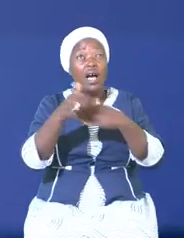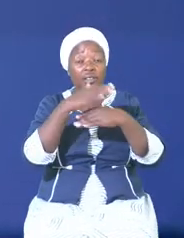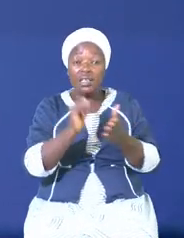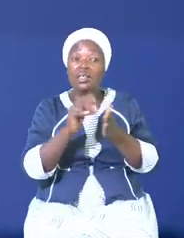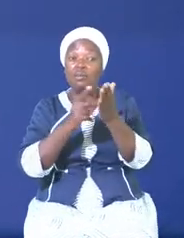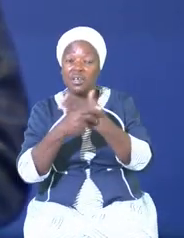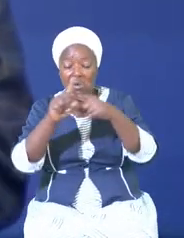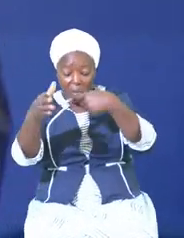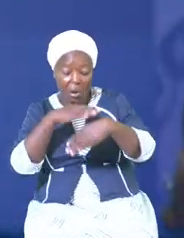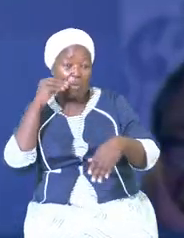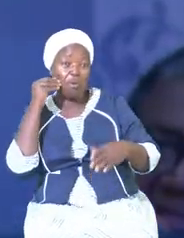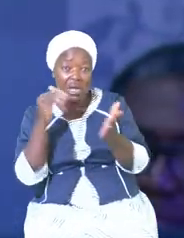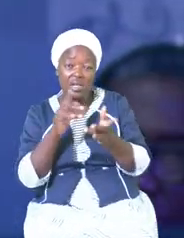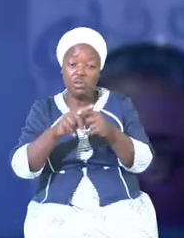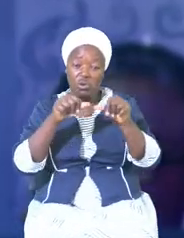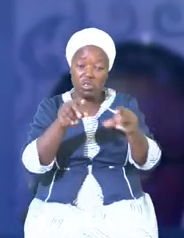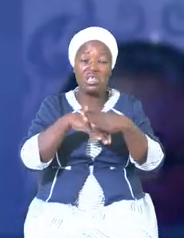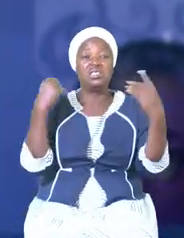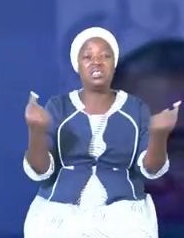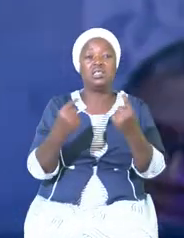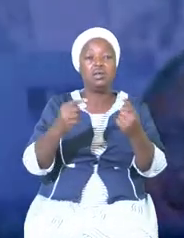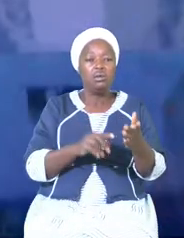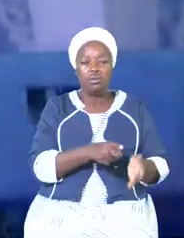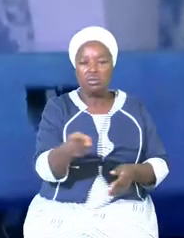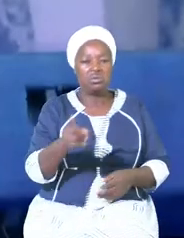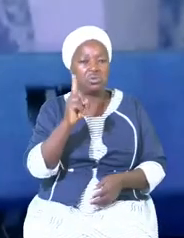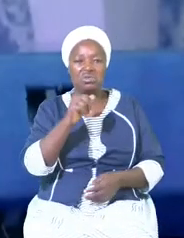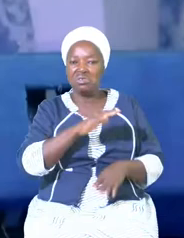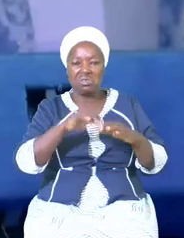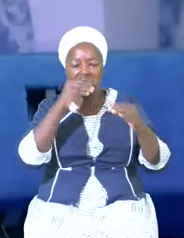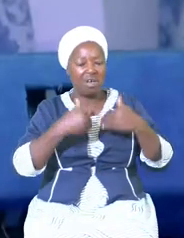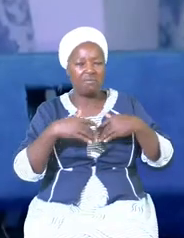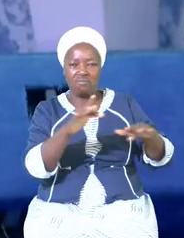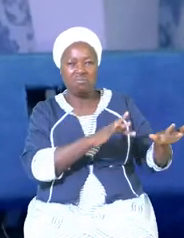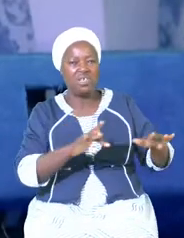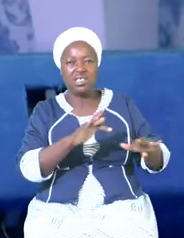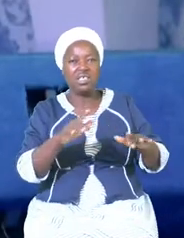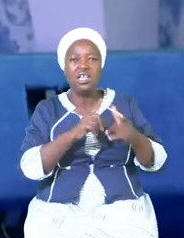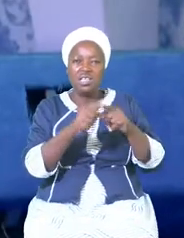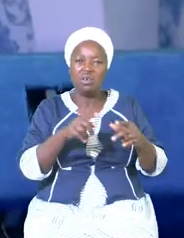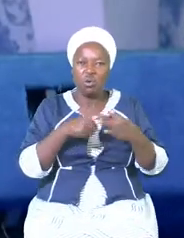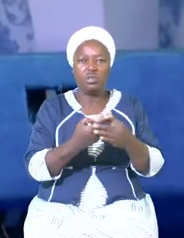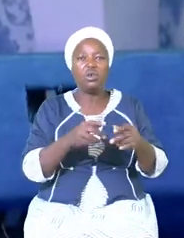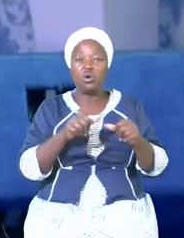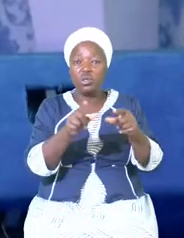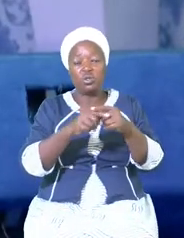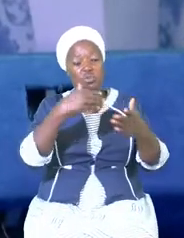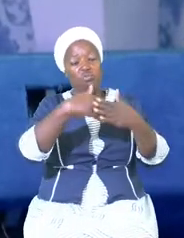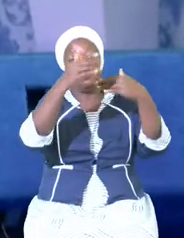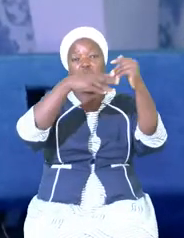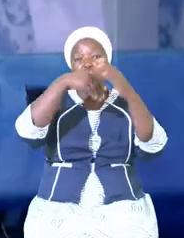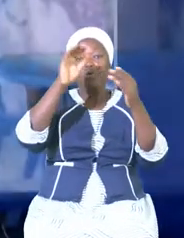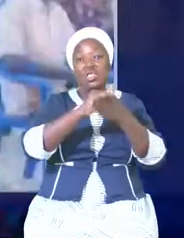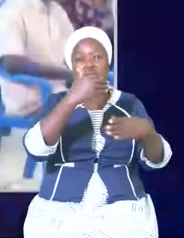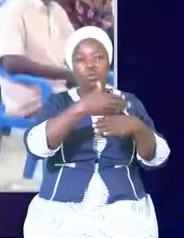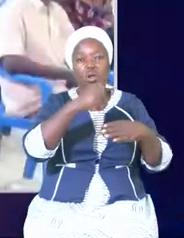again to their sin. Those ones do not have mercy. They're still erecting that wall of demarcation. They're